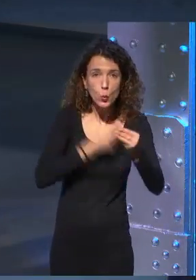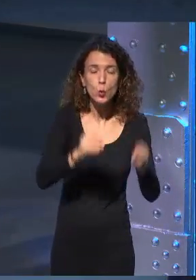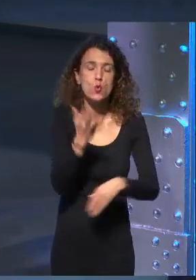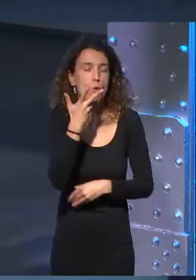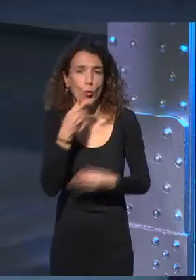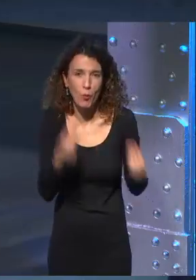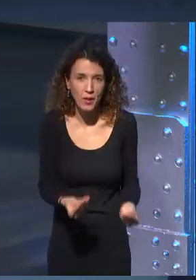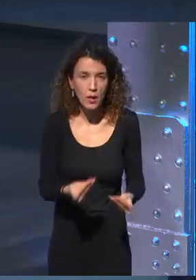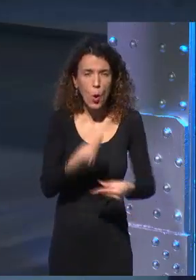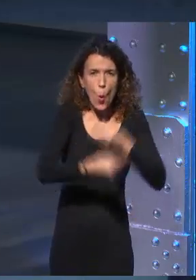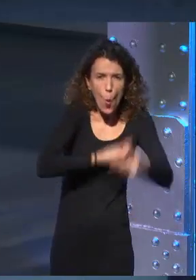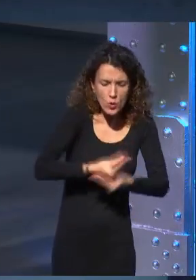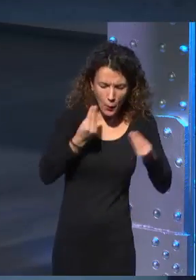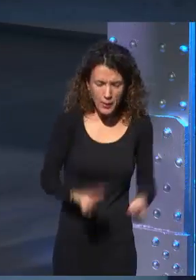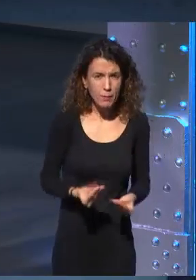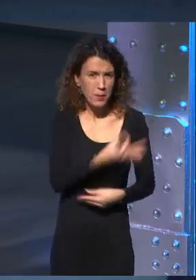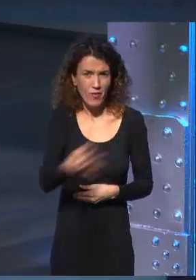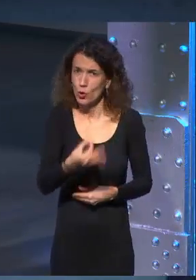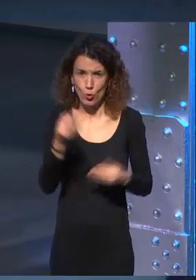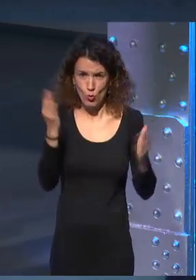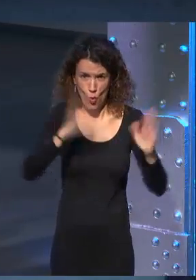but they, for example, their